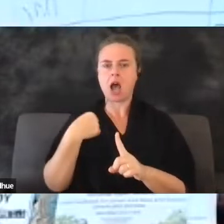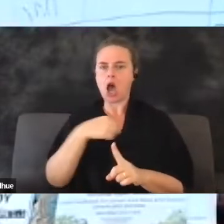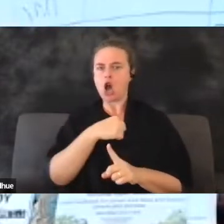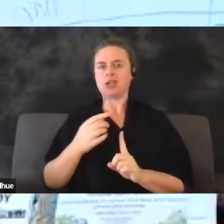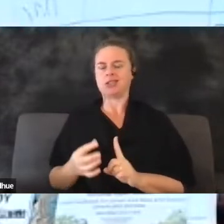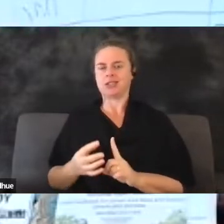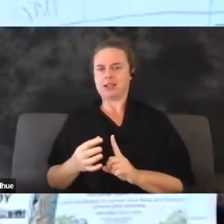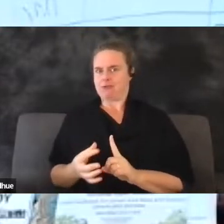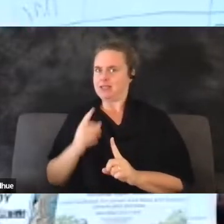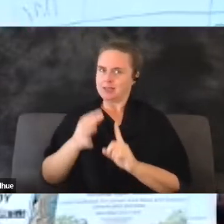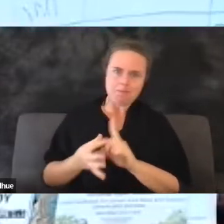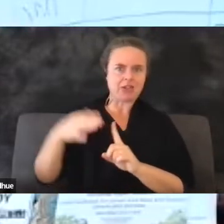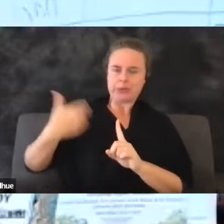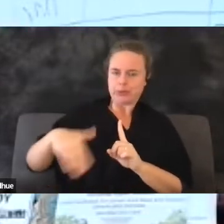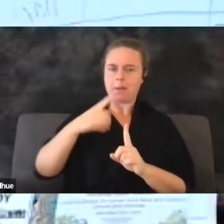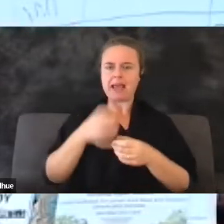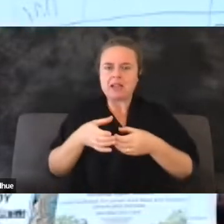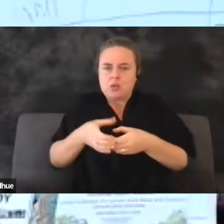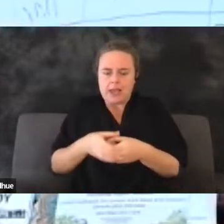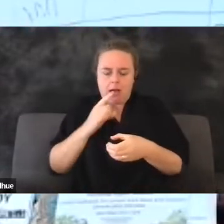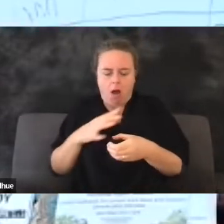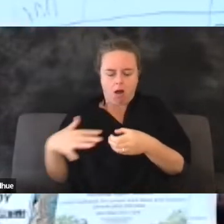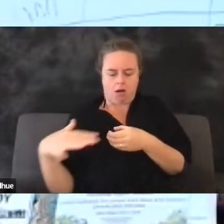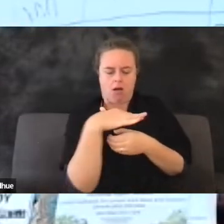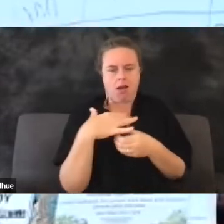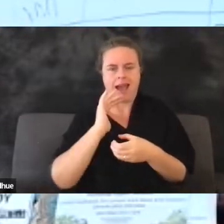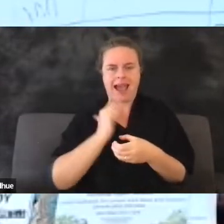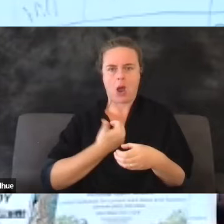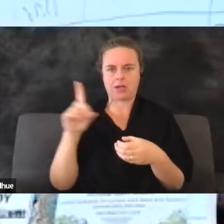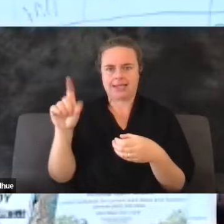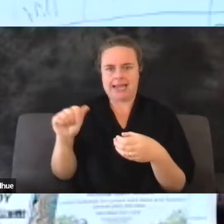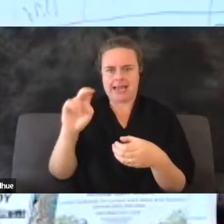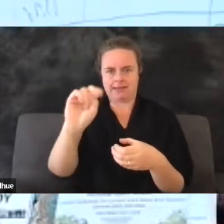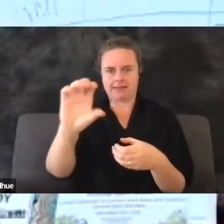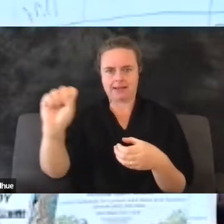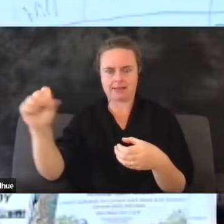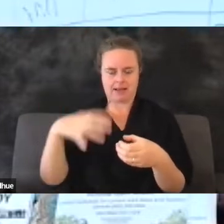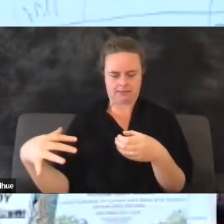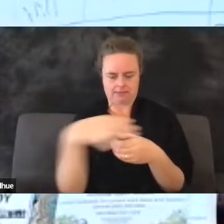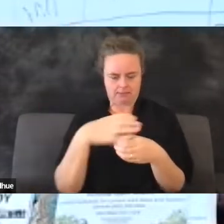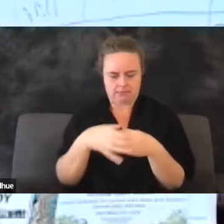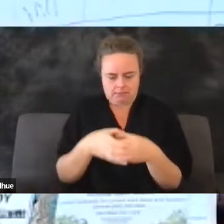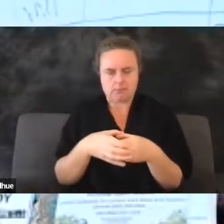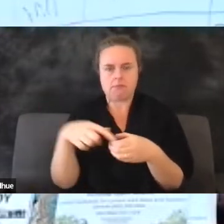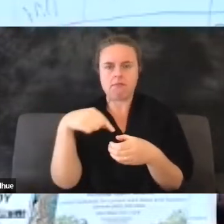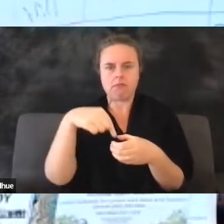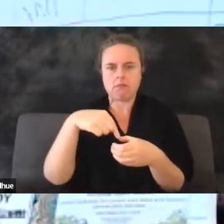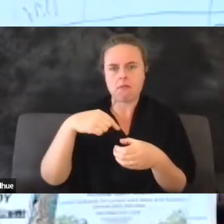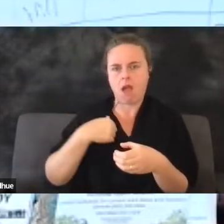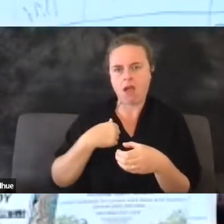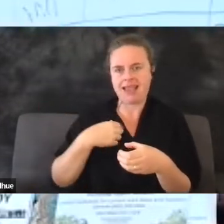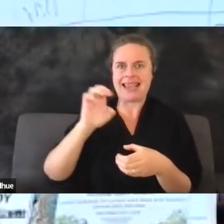which is really nice for that continuum of care. We do share 8